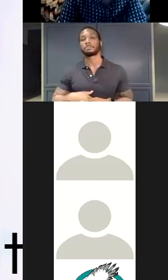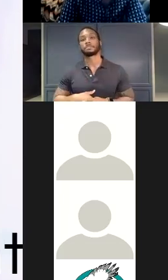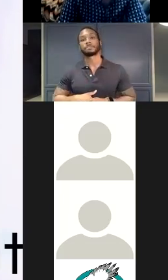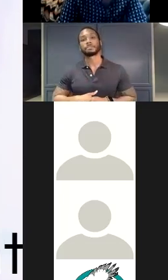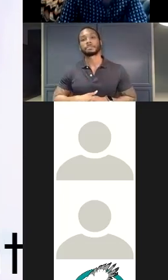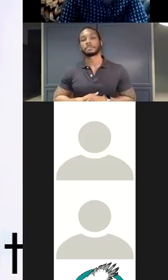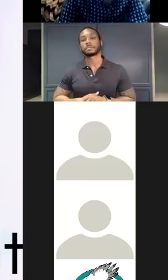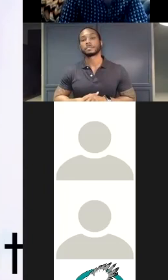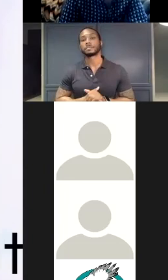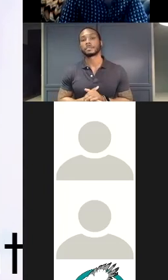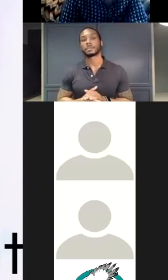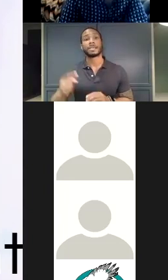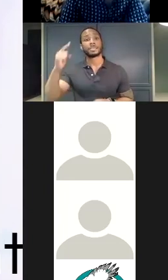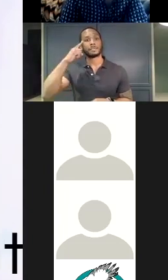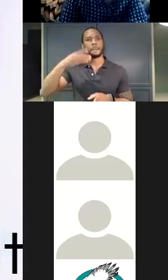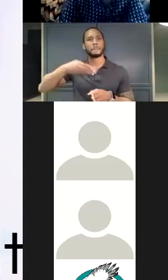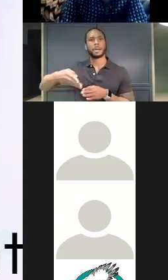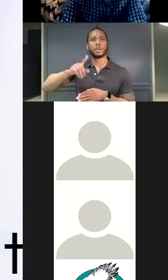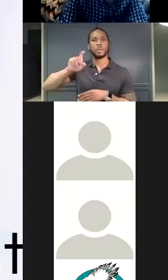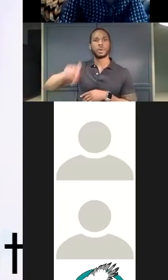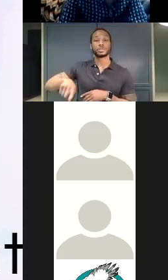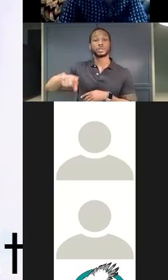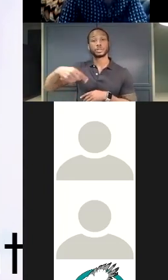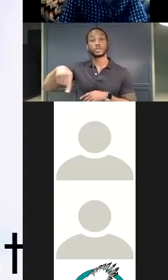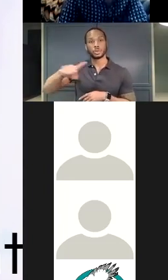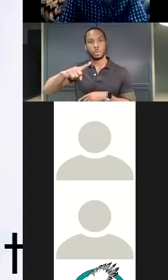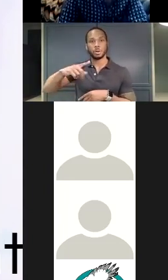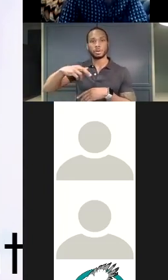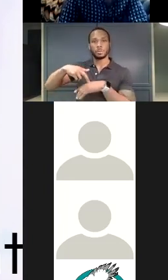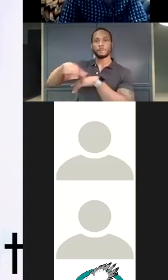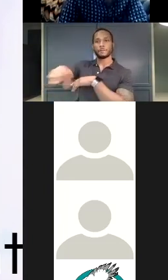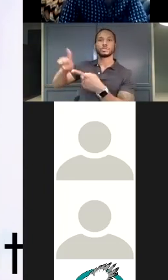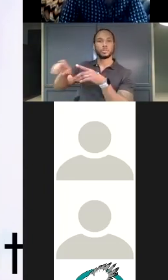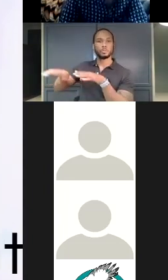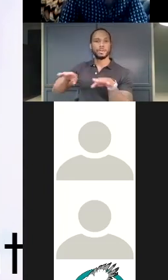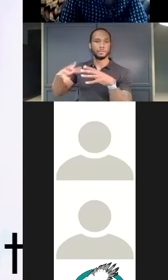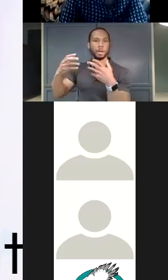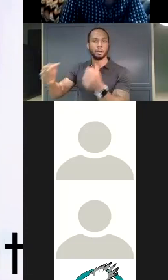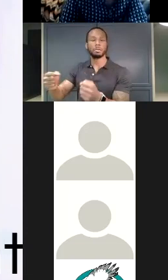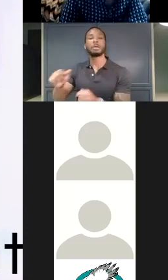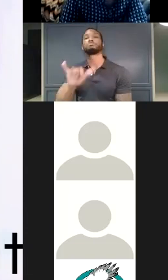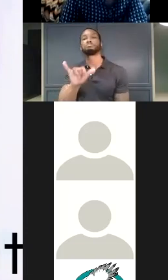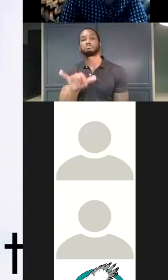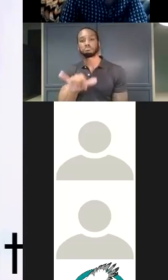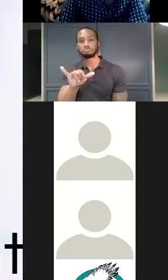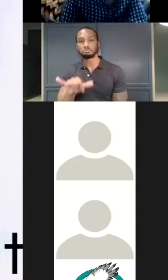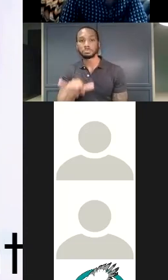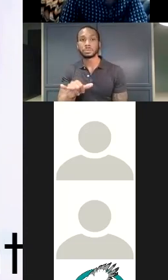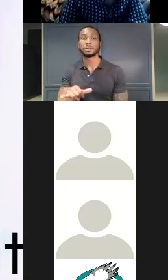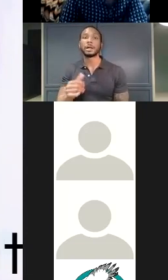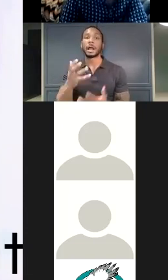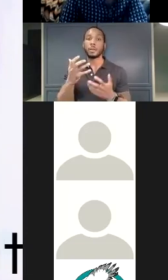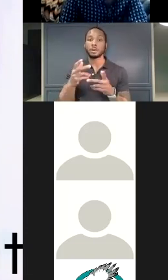I think my main question is, do you all refer to behavioral health? Okay, you all just refer. I would love space to